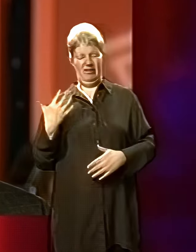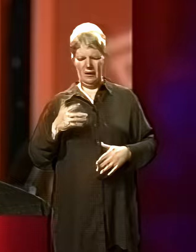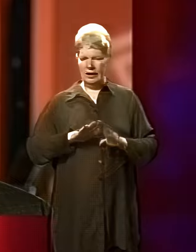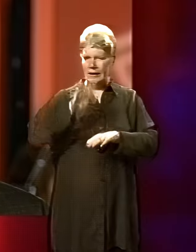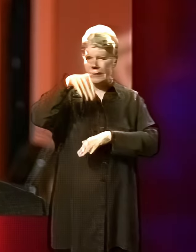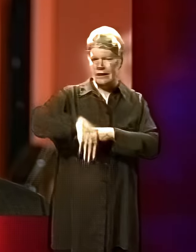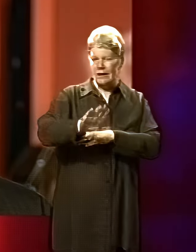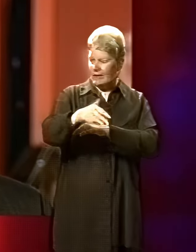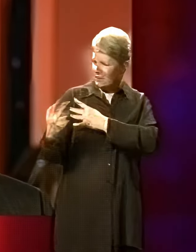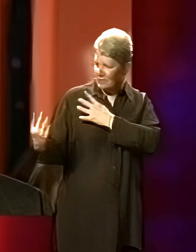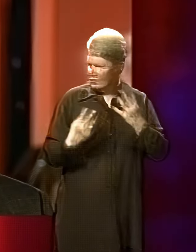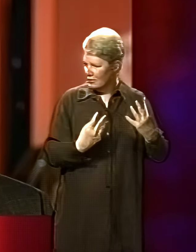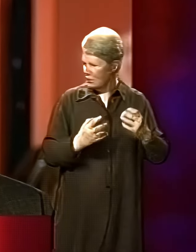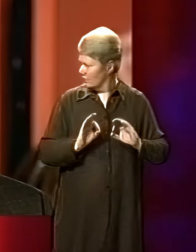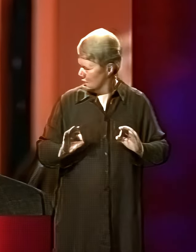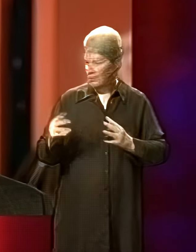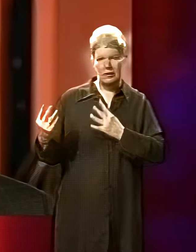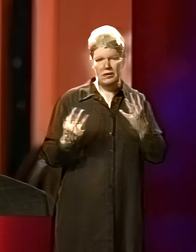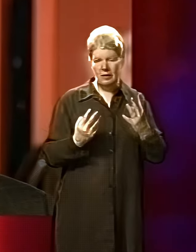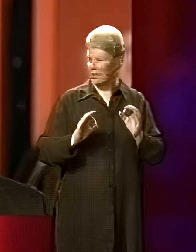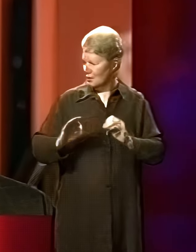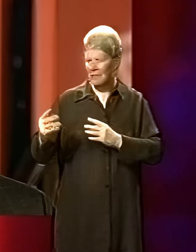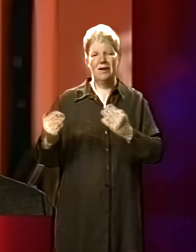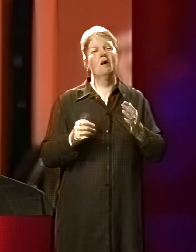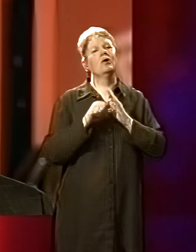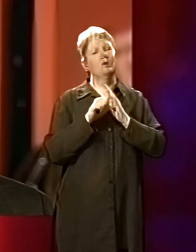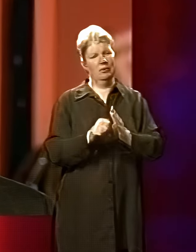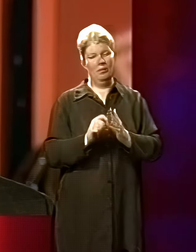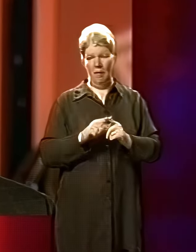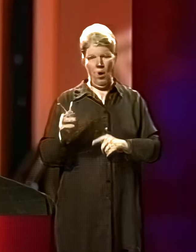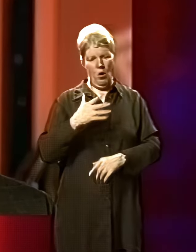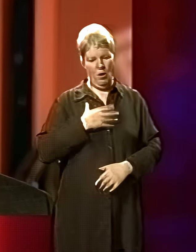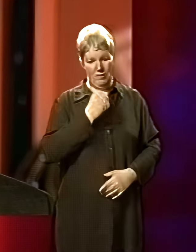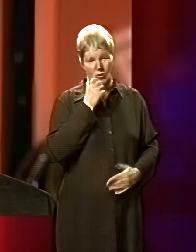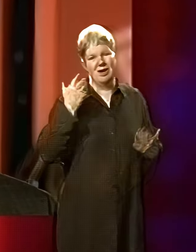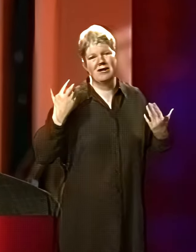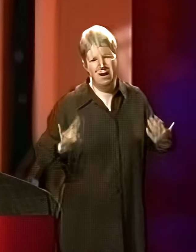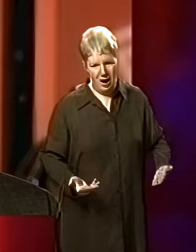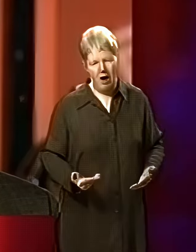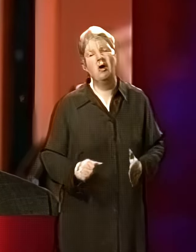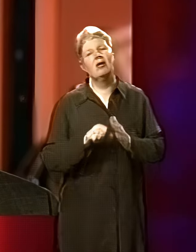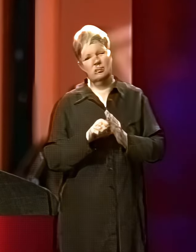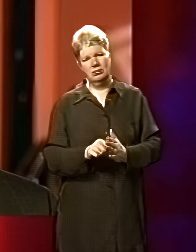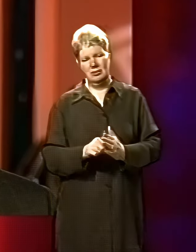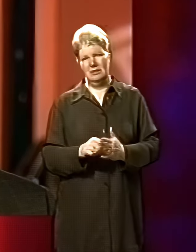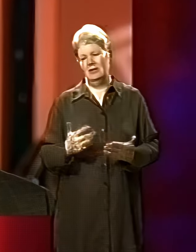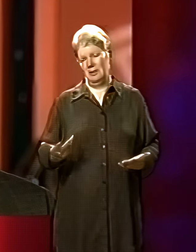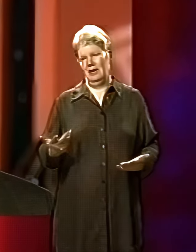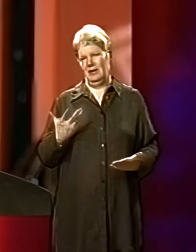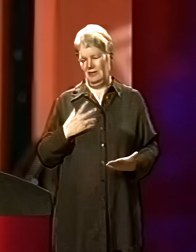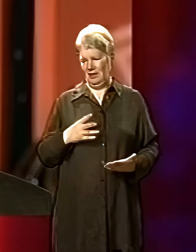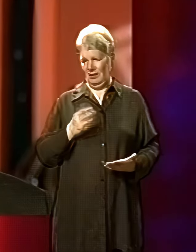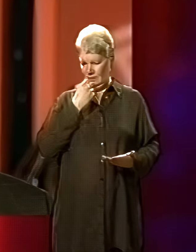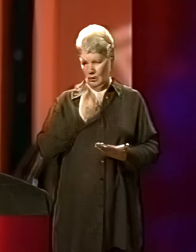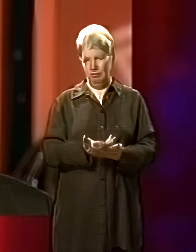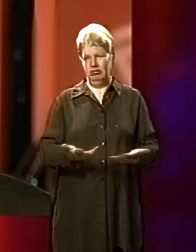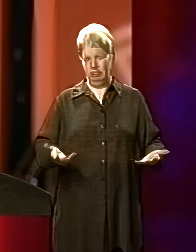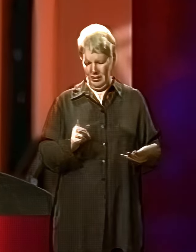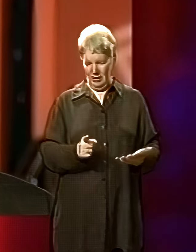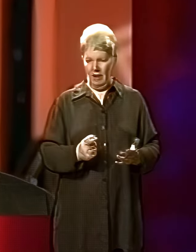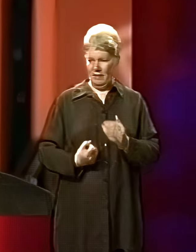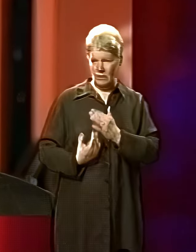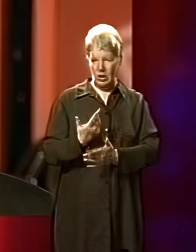very difficult to cater for, especially when everybody wants food right away. And we have to get a balance between leaving food on the counter and producing